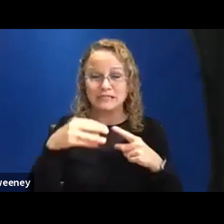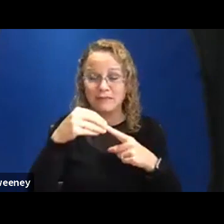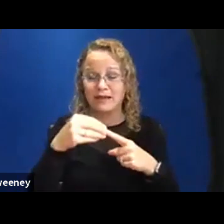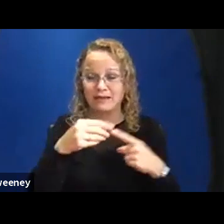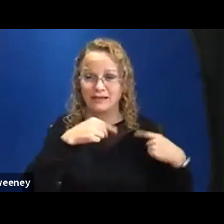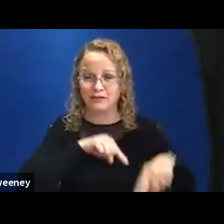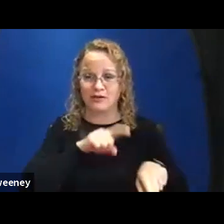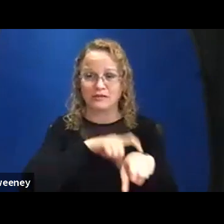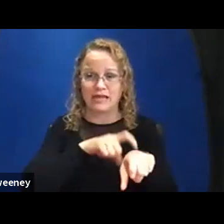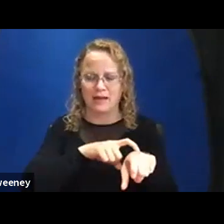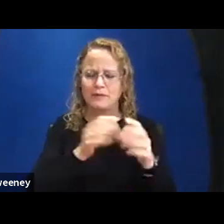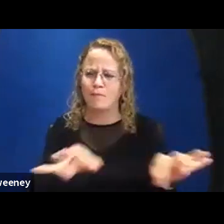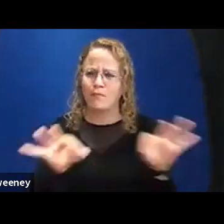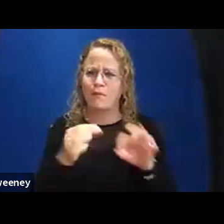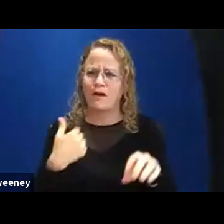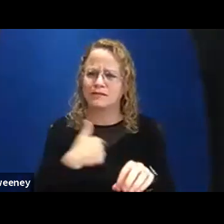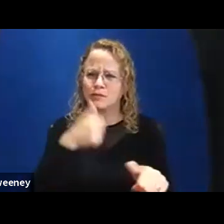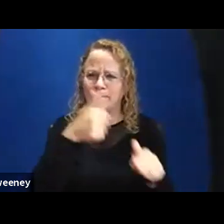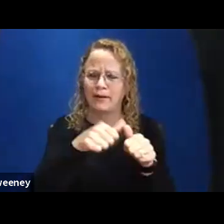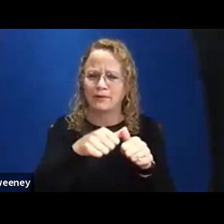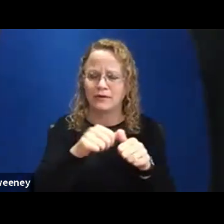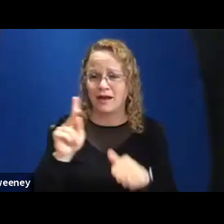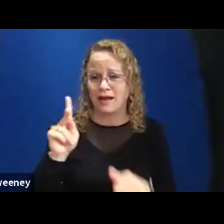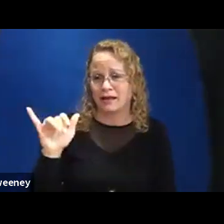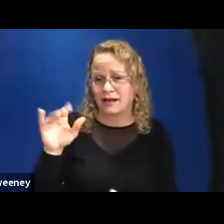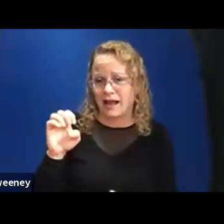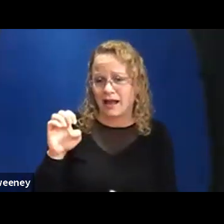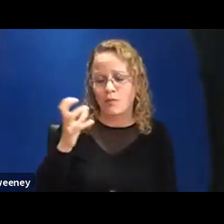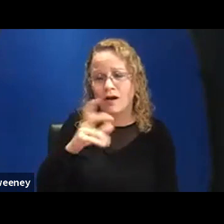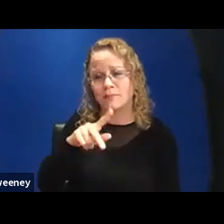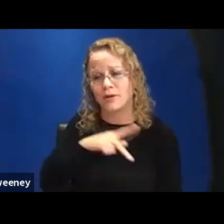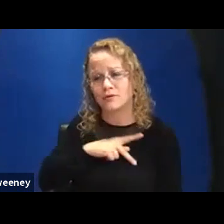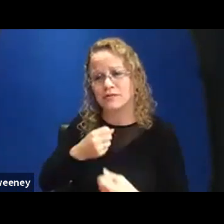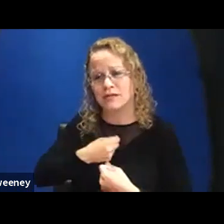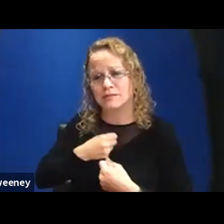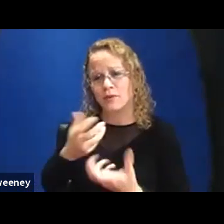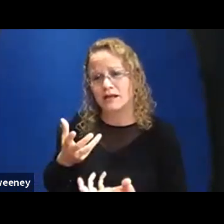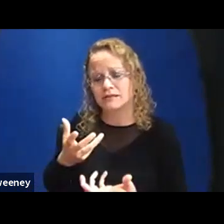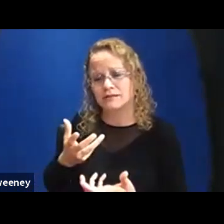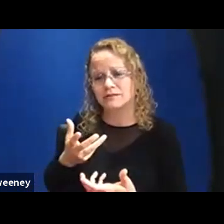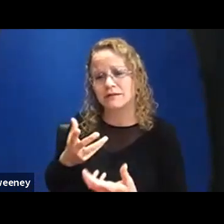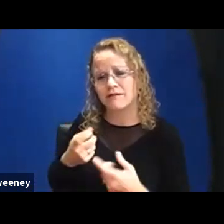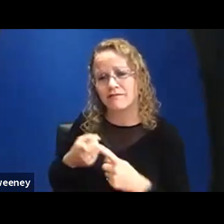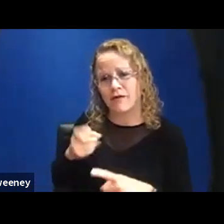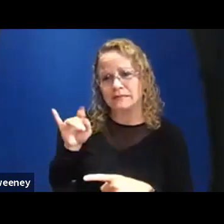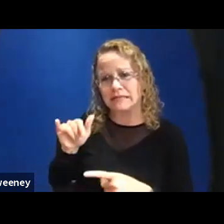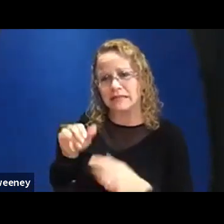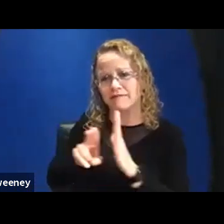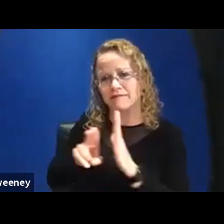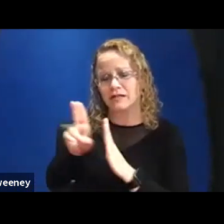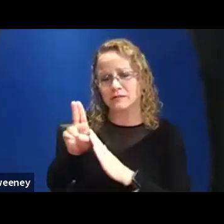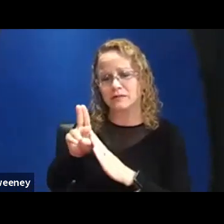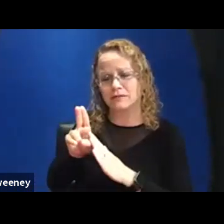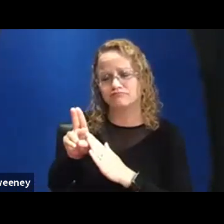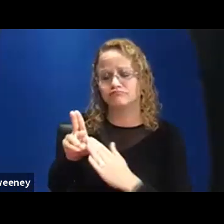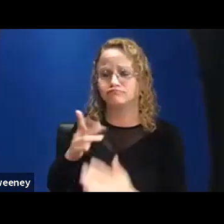times, something key for us to remember. And Kyle, I want to just, personally express, I'm sure as well on behalf of the city of Huntsville, condolences